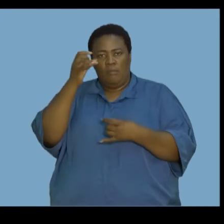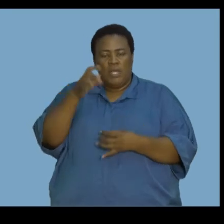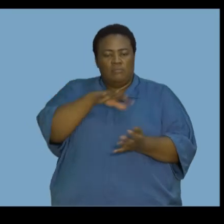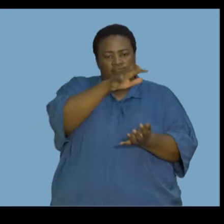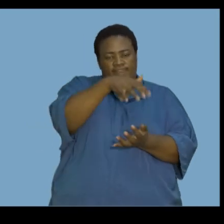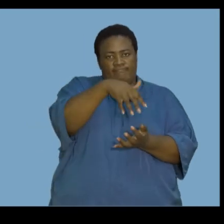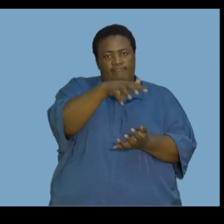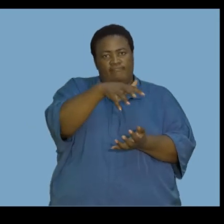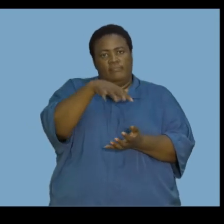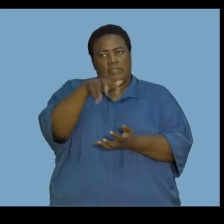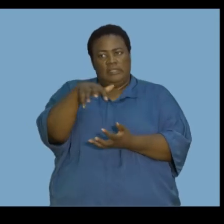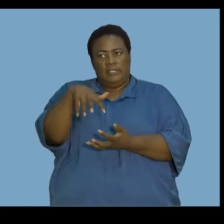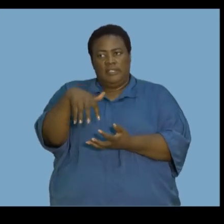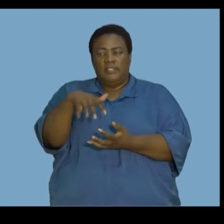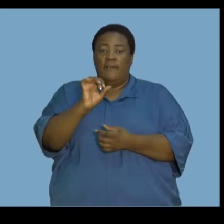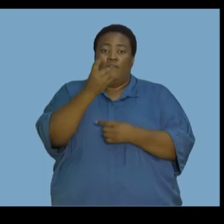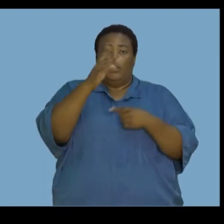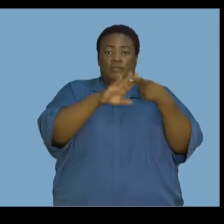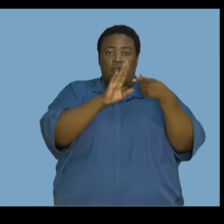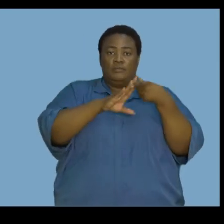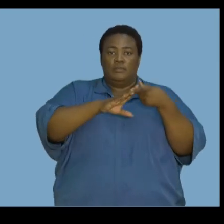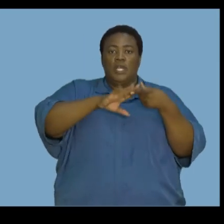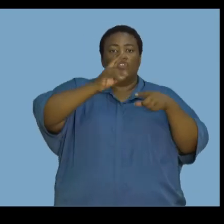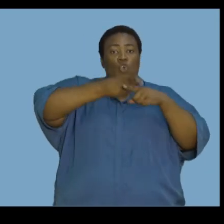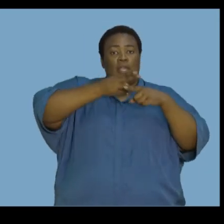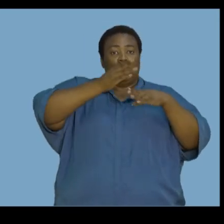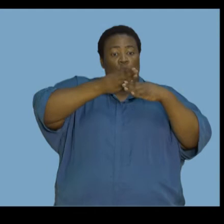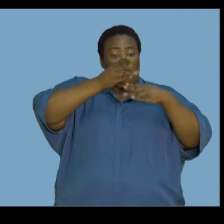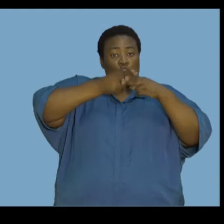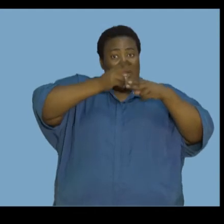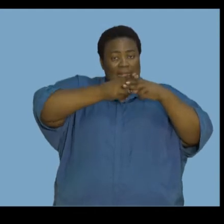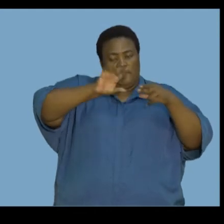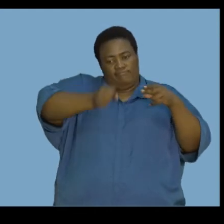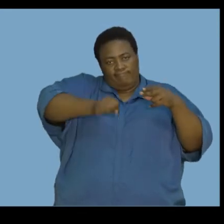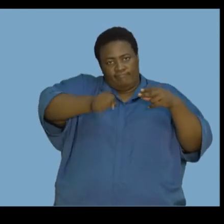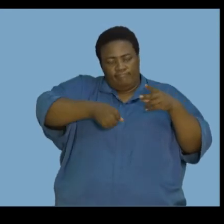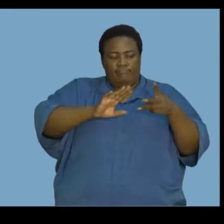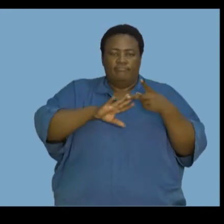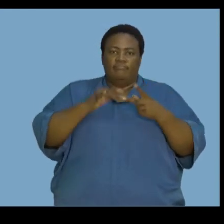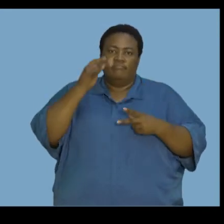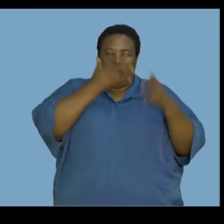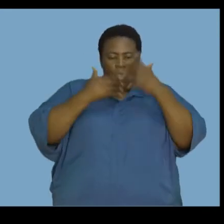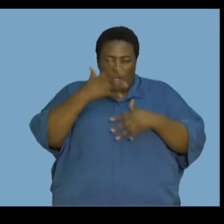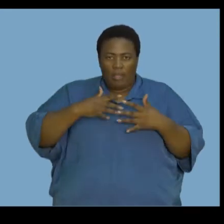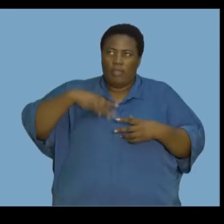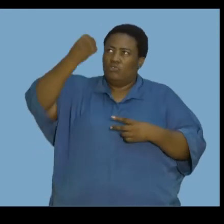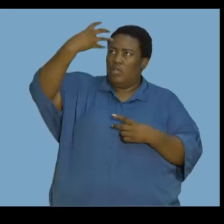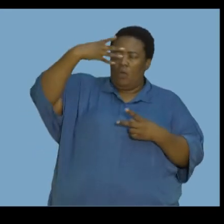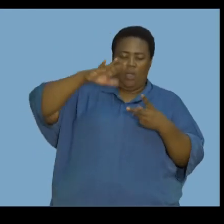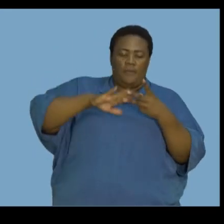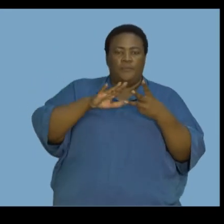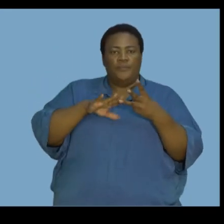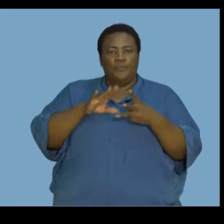collected for 1, the flushing of toilets, 2, the bath and showers, 3,